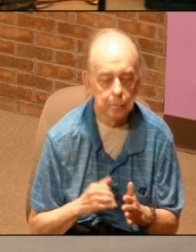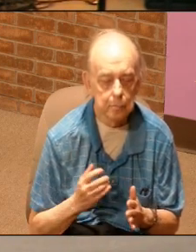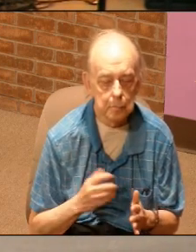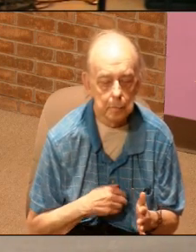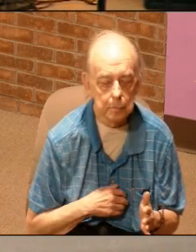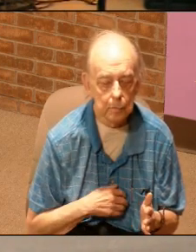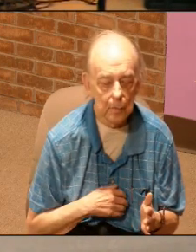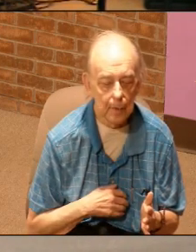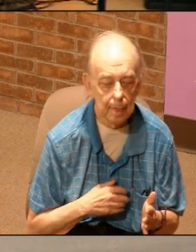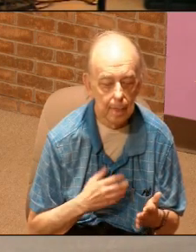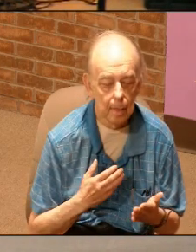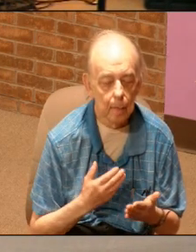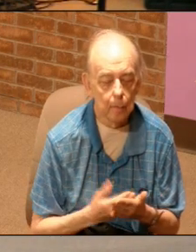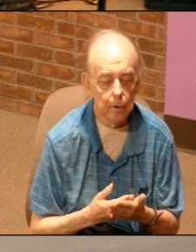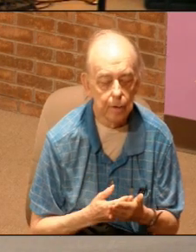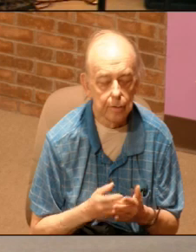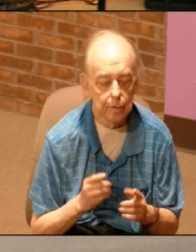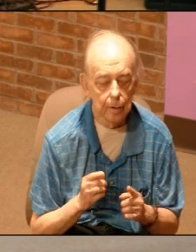can reach it.